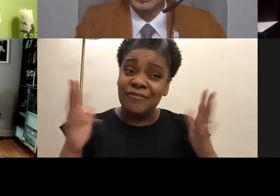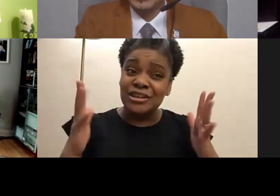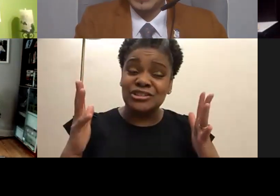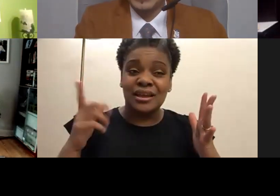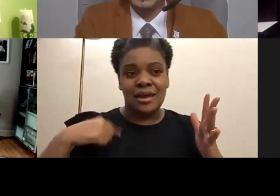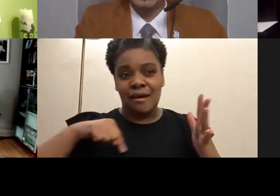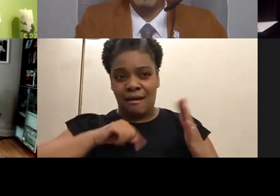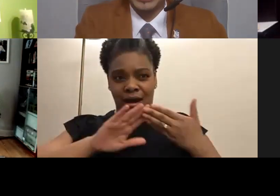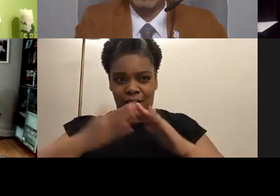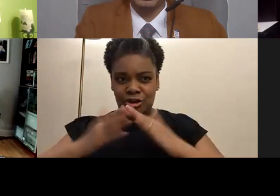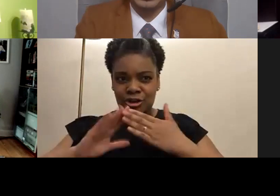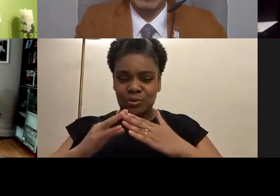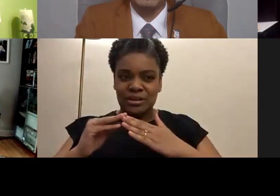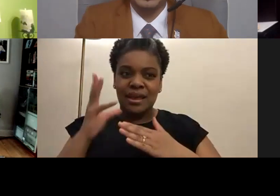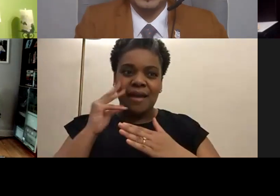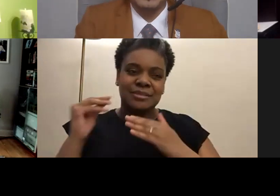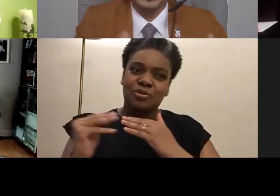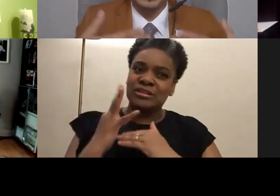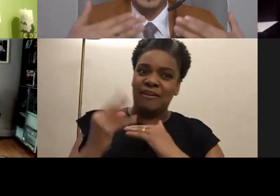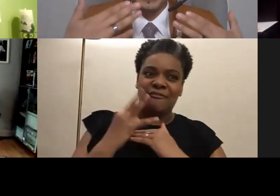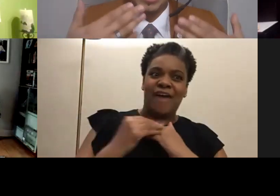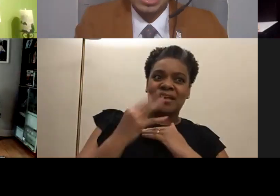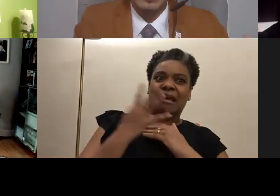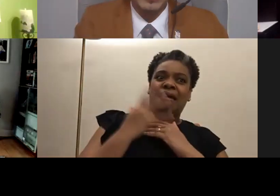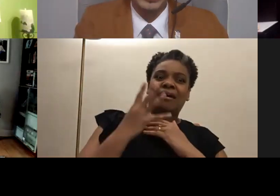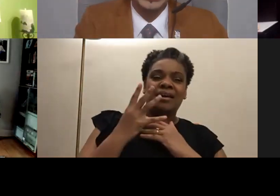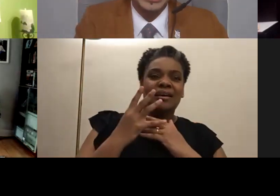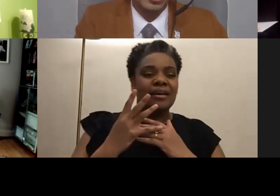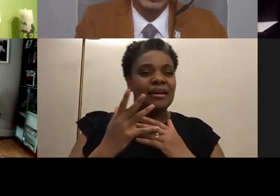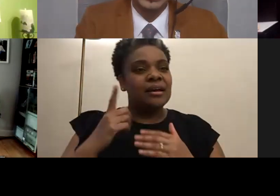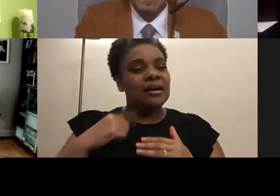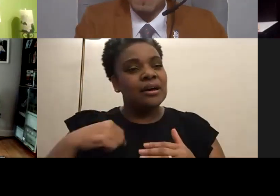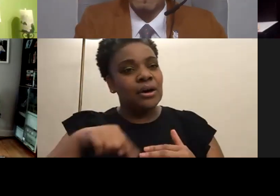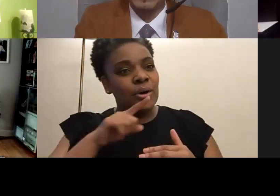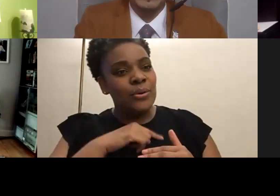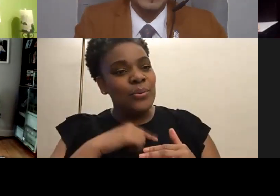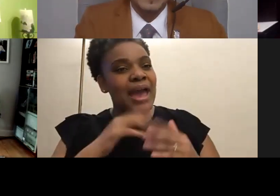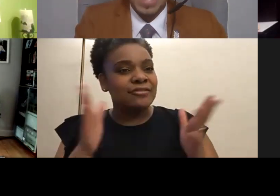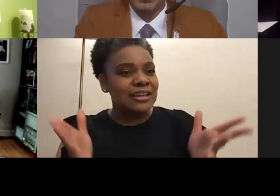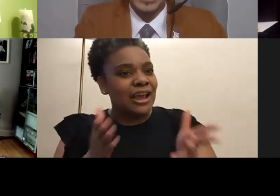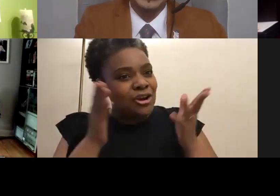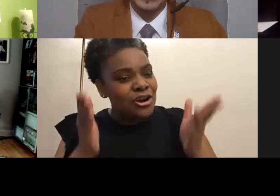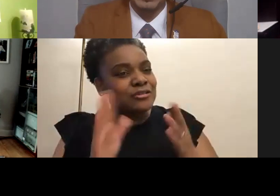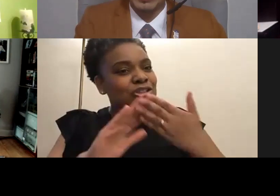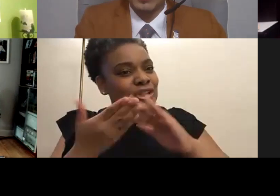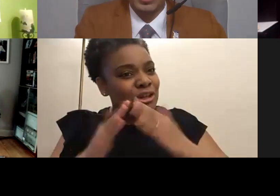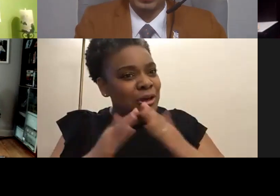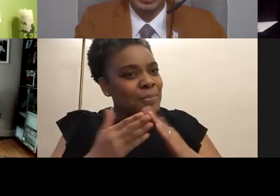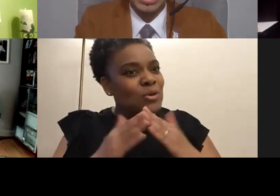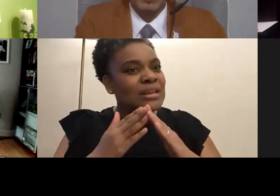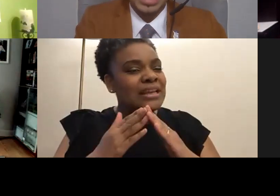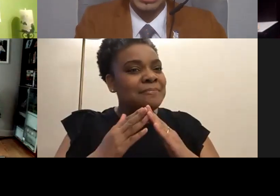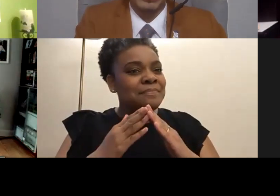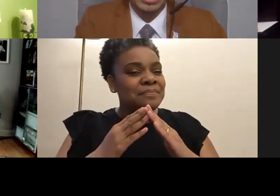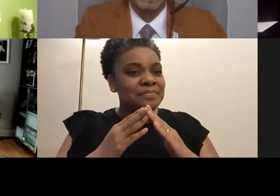communities, and we have to adopt the community ethos of our ancestors who